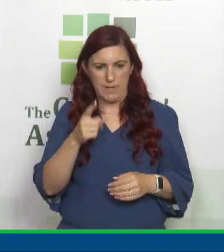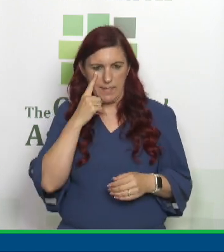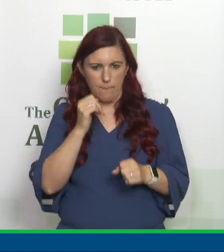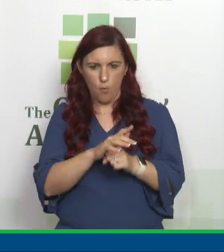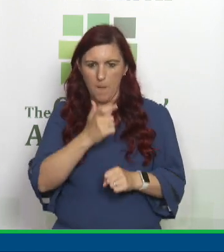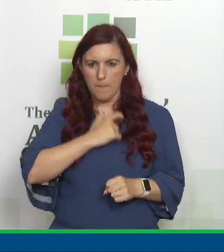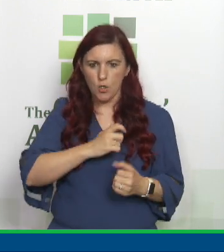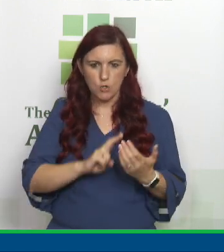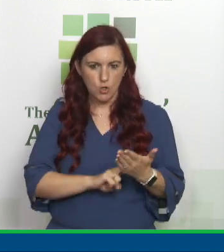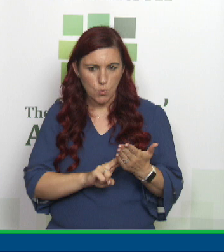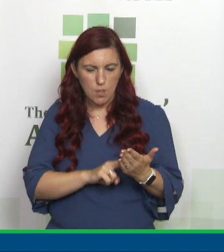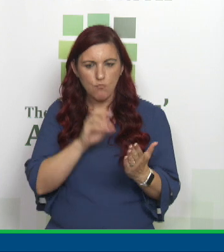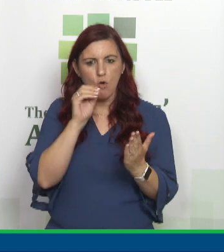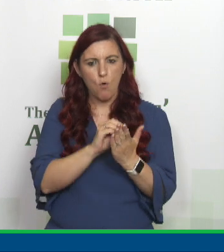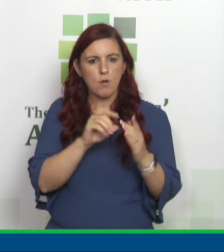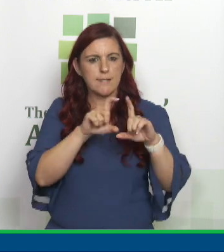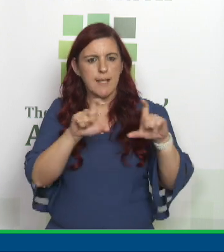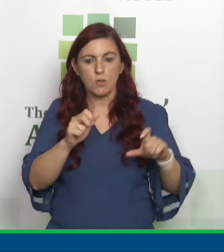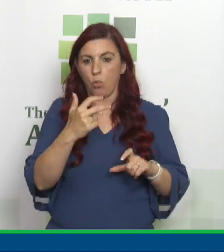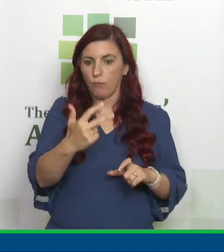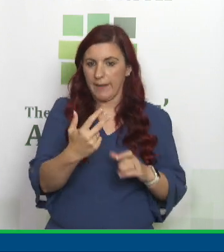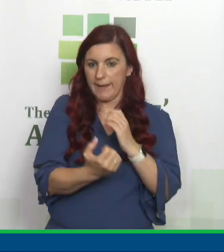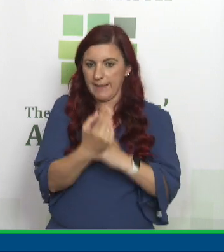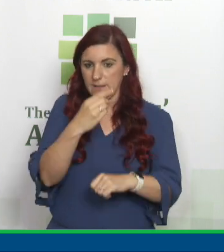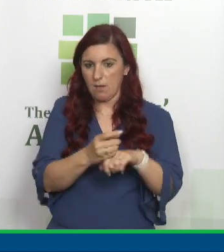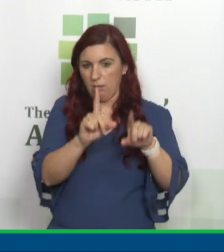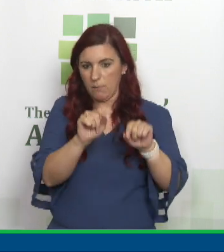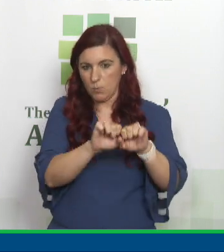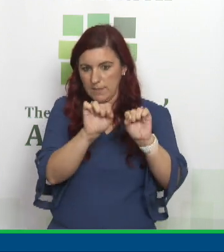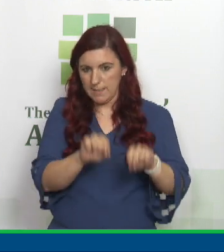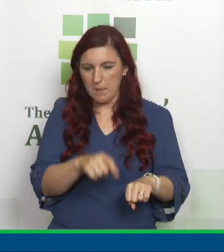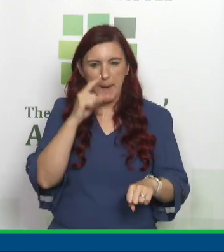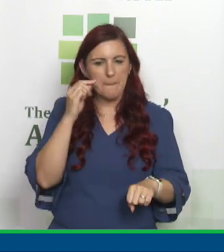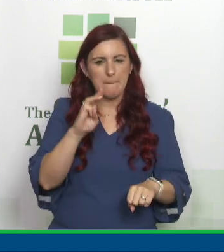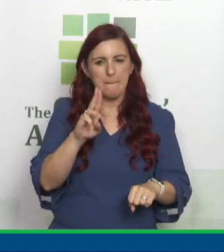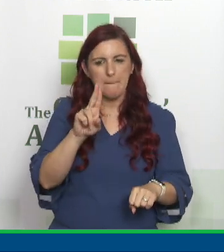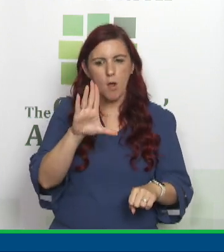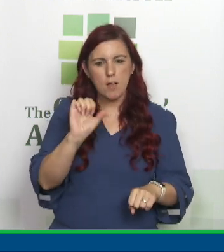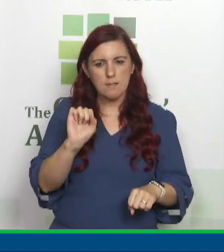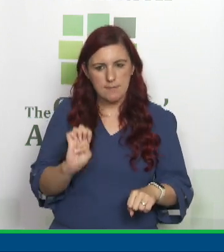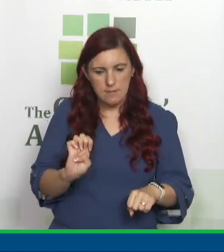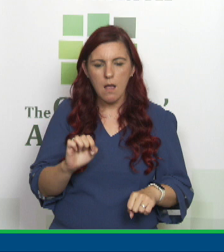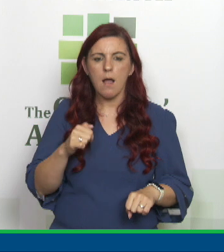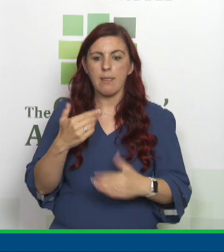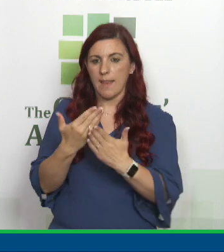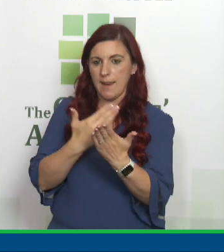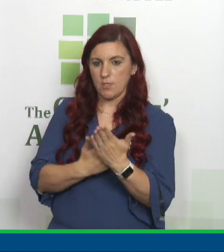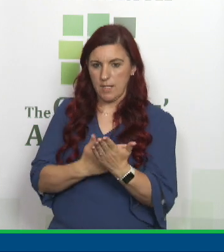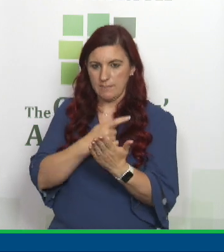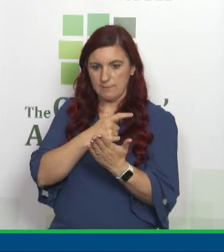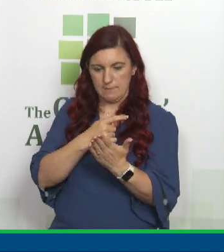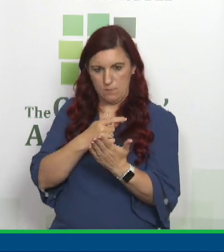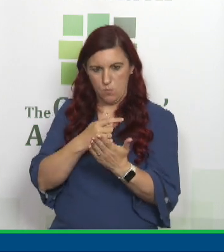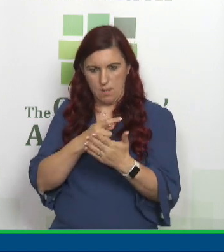this as a Section 3 incident on our computer system, which is known as Pulse. Our legislation outlines the penalties